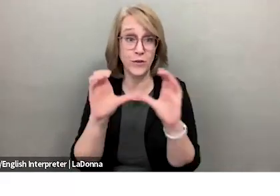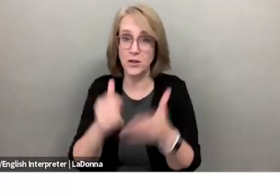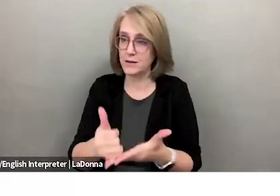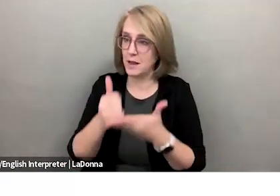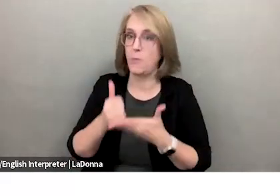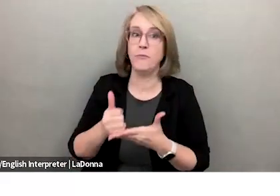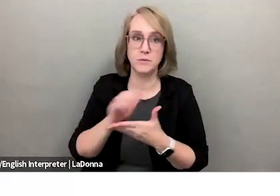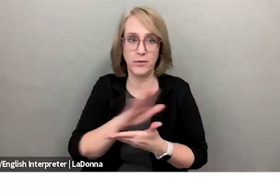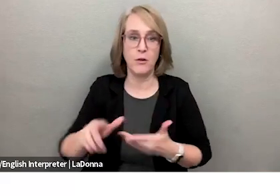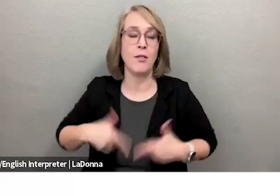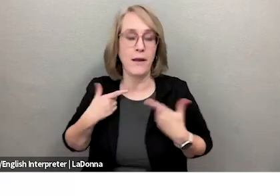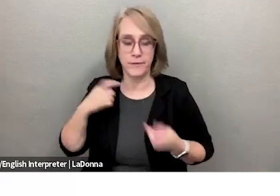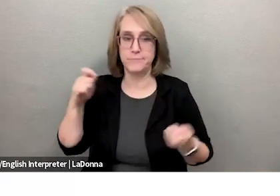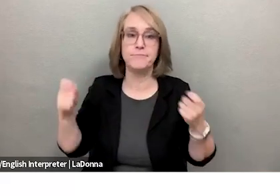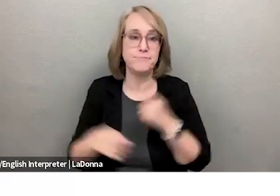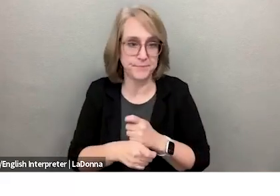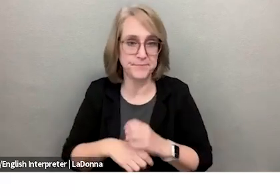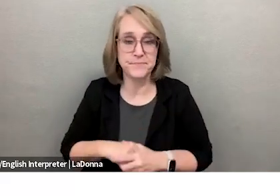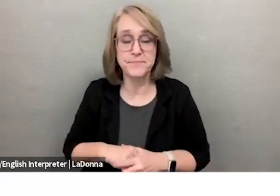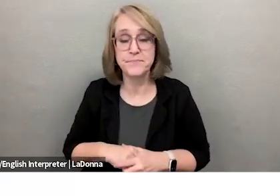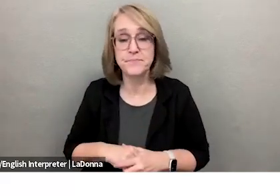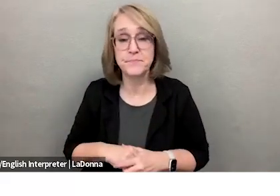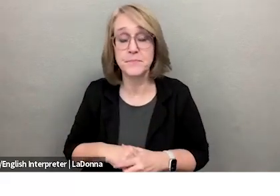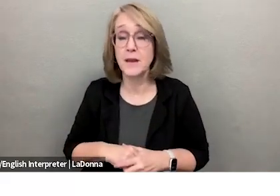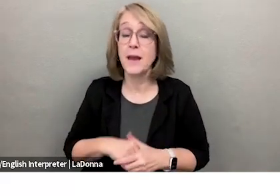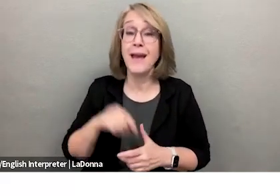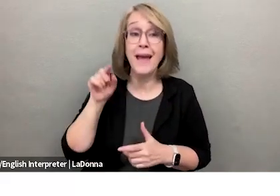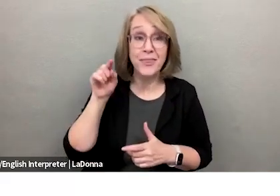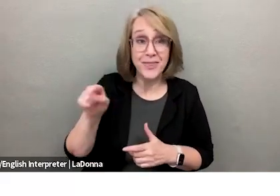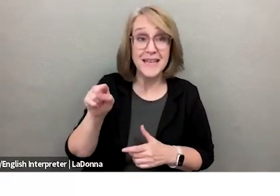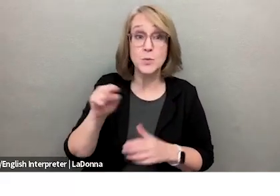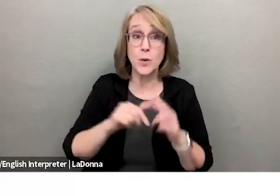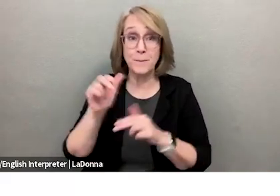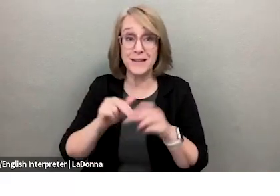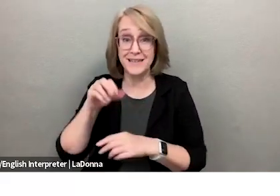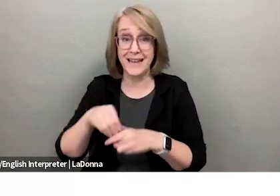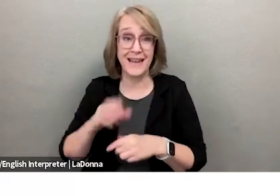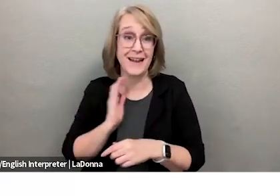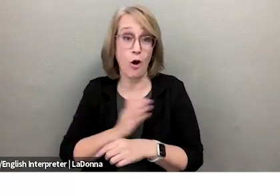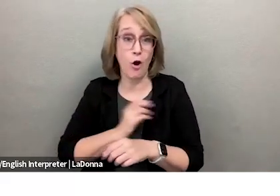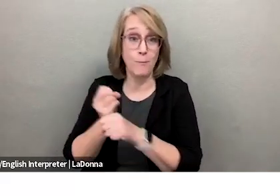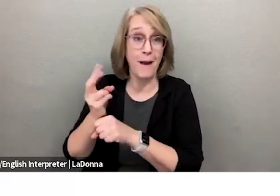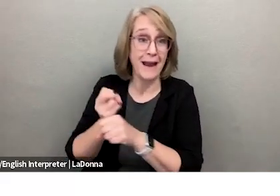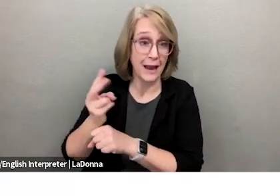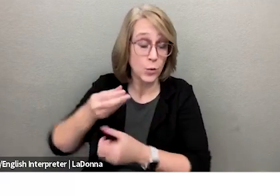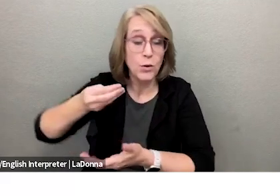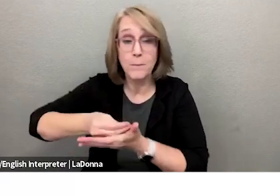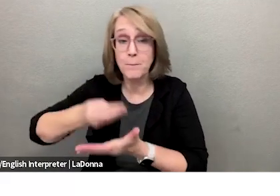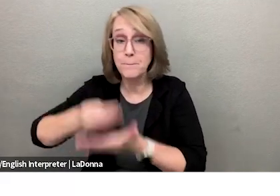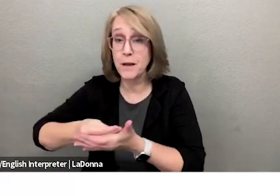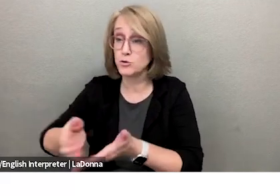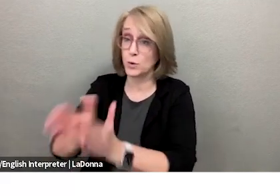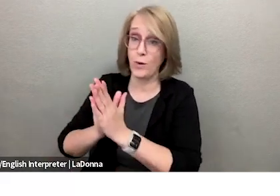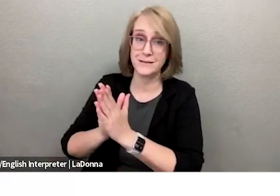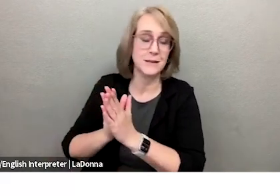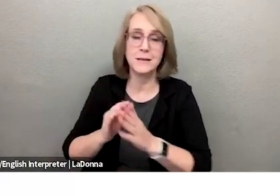life. And then we are building this into our biennial budget request. So we don't want this just to be a one